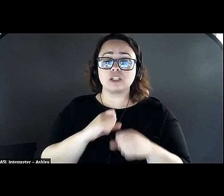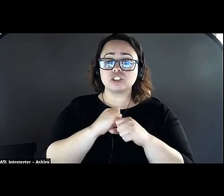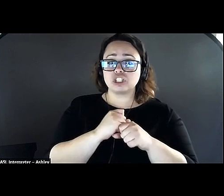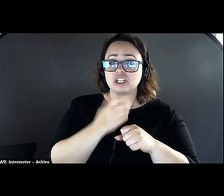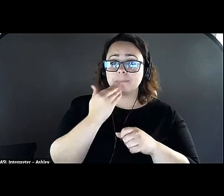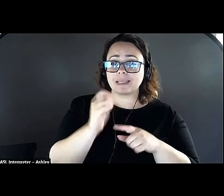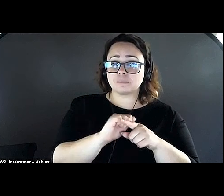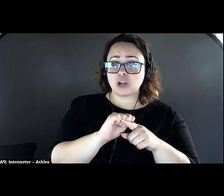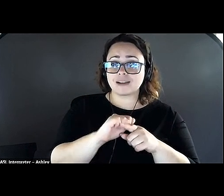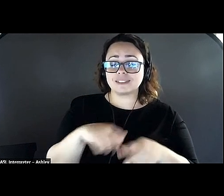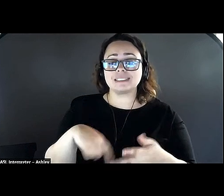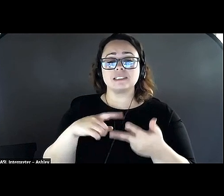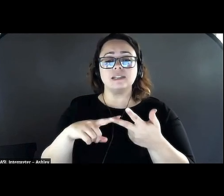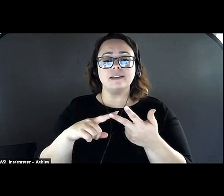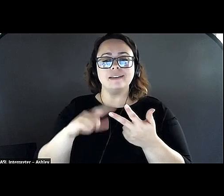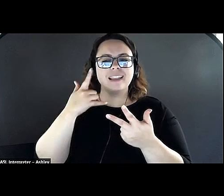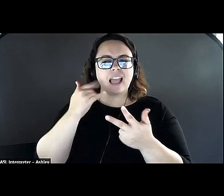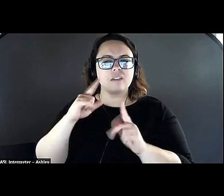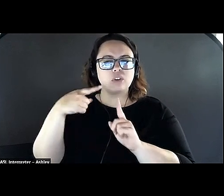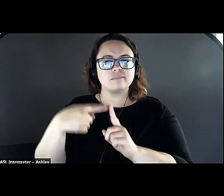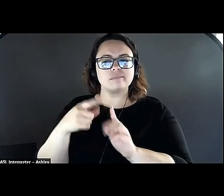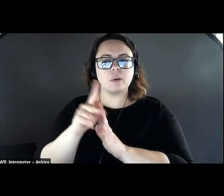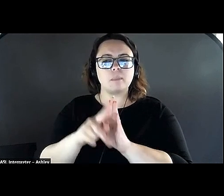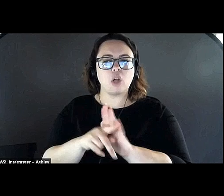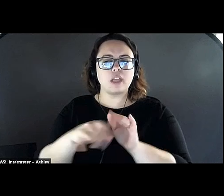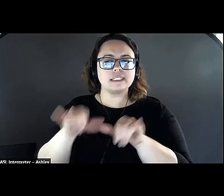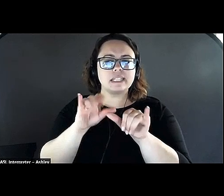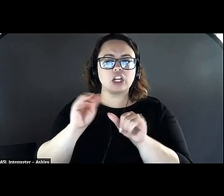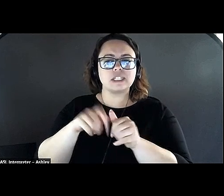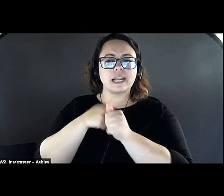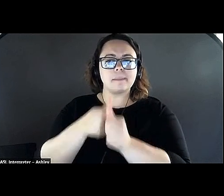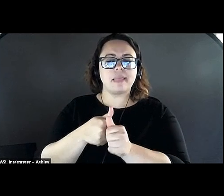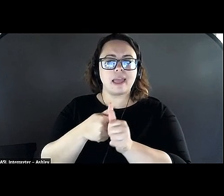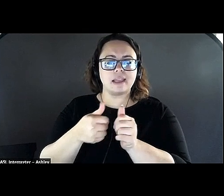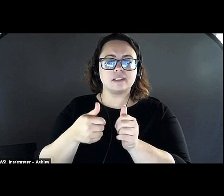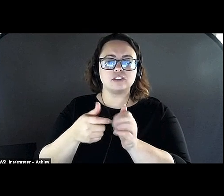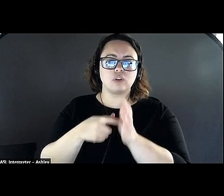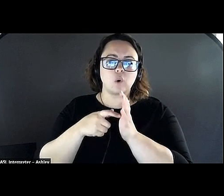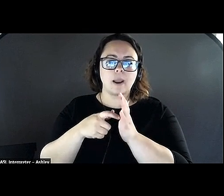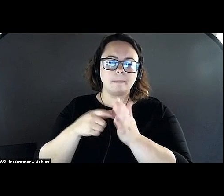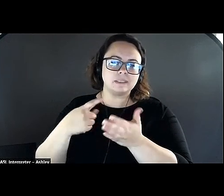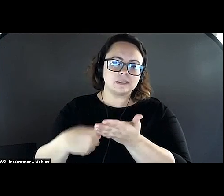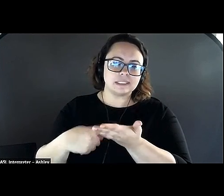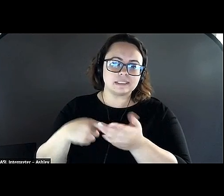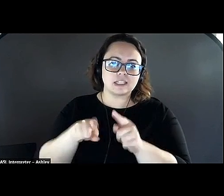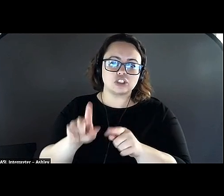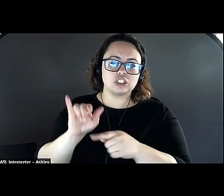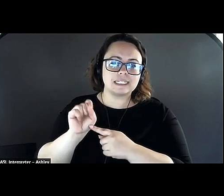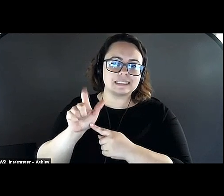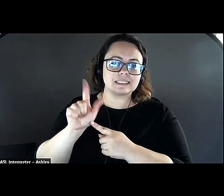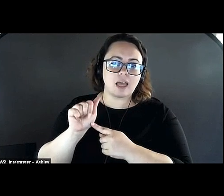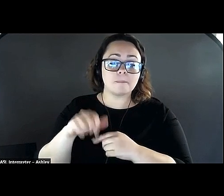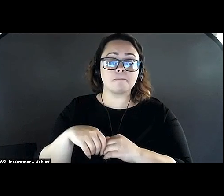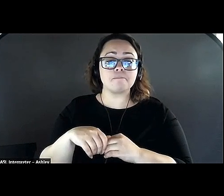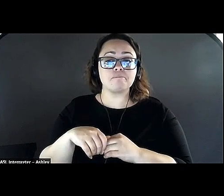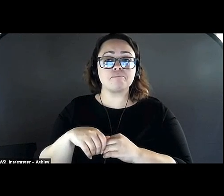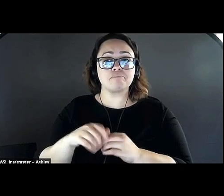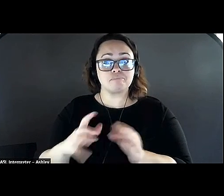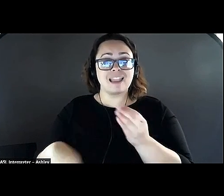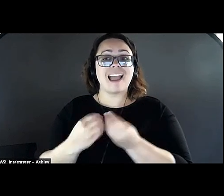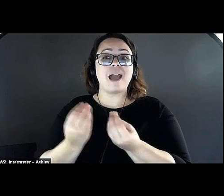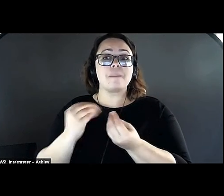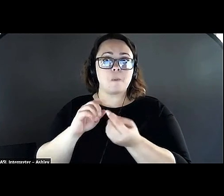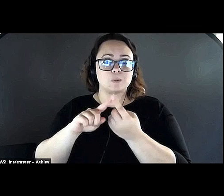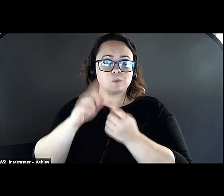and the California specific policy standards and compliance requirements that were covered in ISLA. Further strengthen your strategy